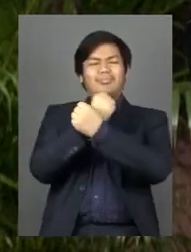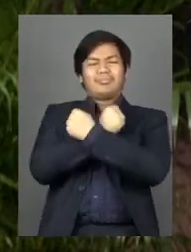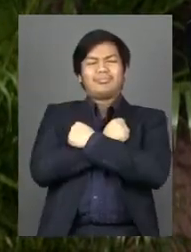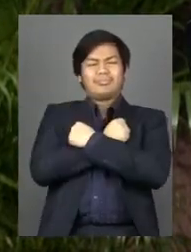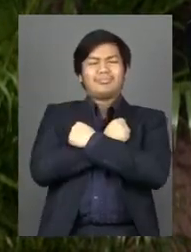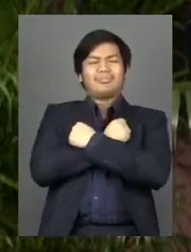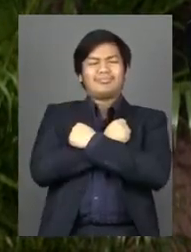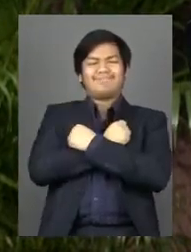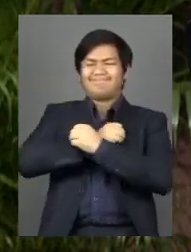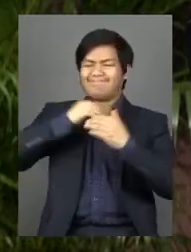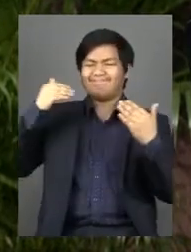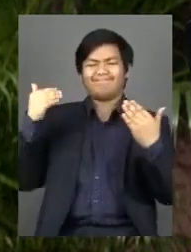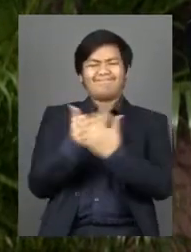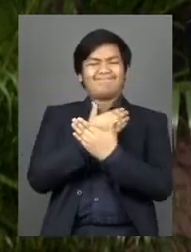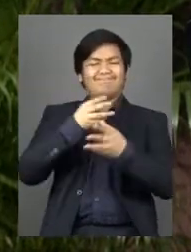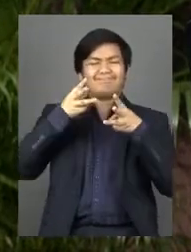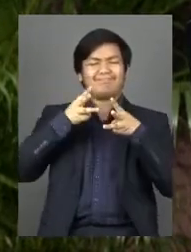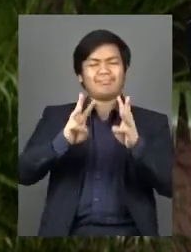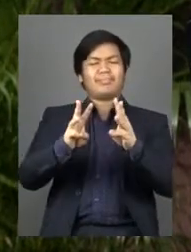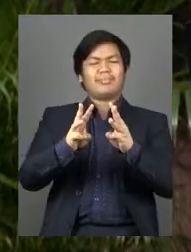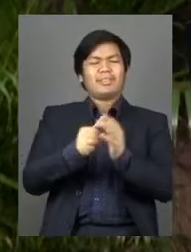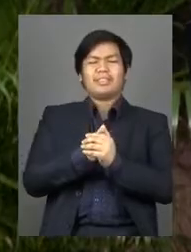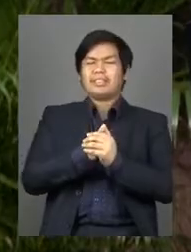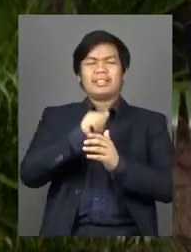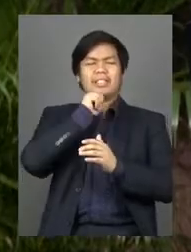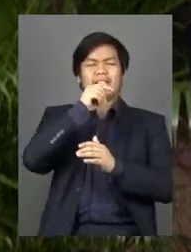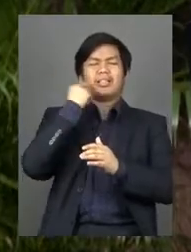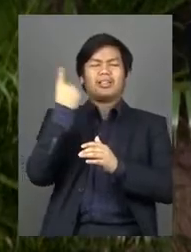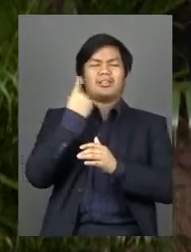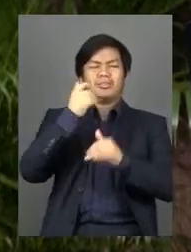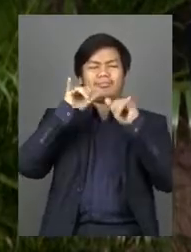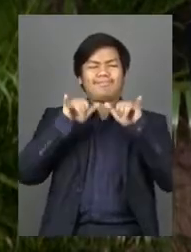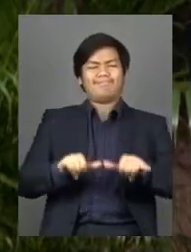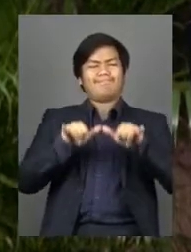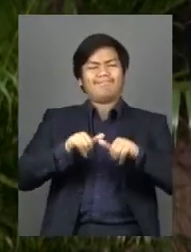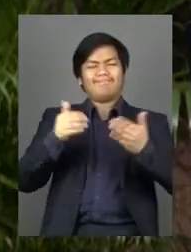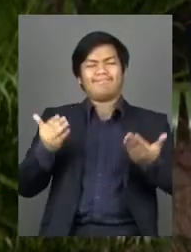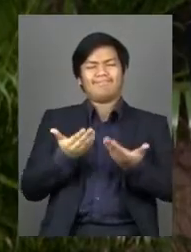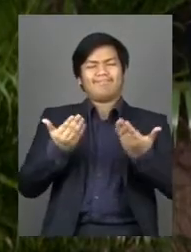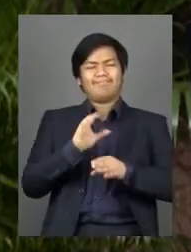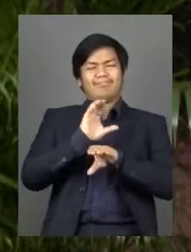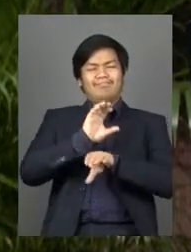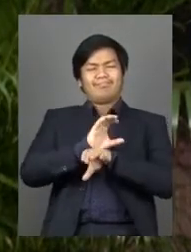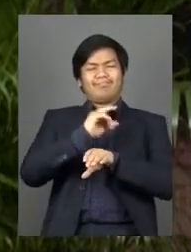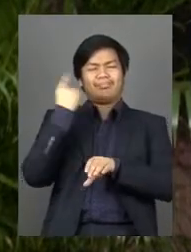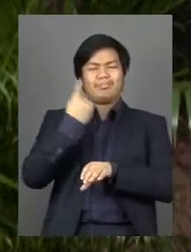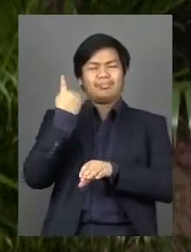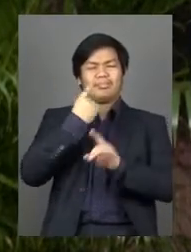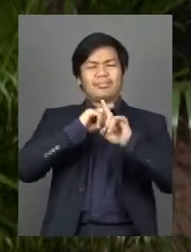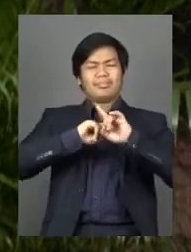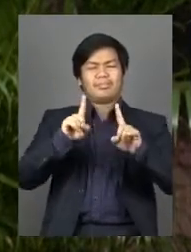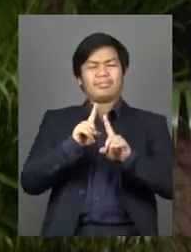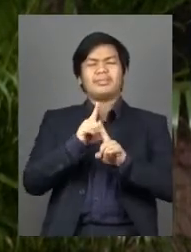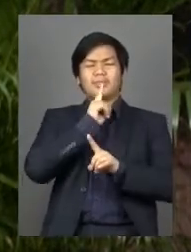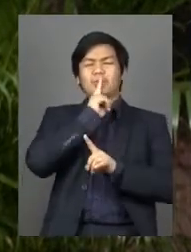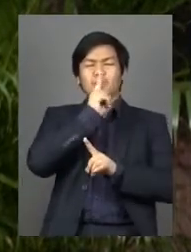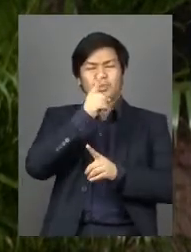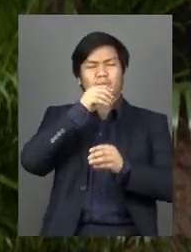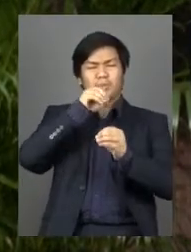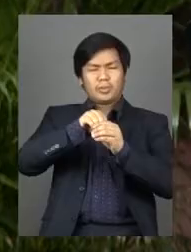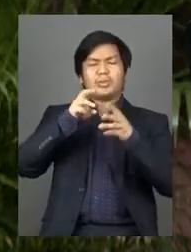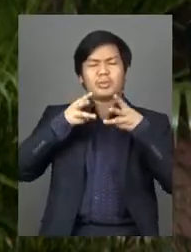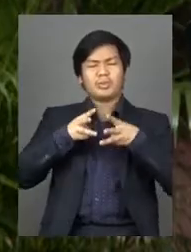fresh new way, that it doesn't just stay here in the sanctuary, but indeed even in the way